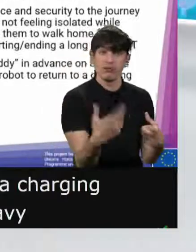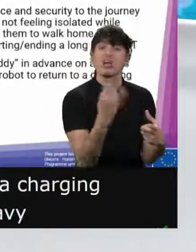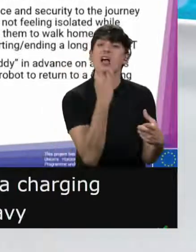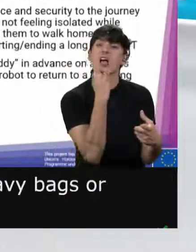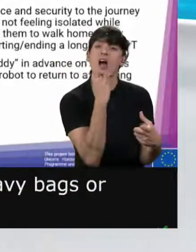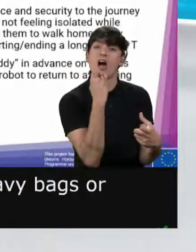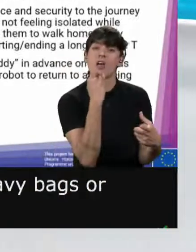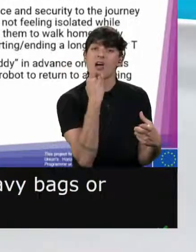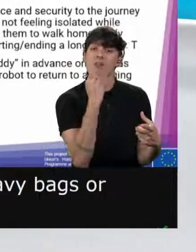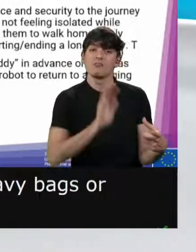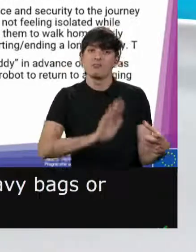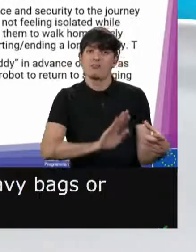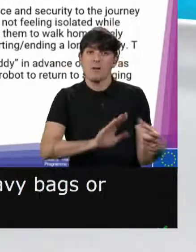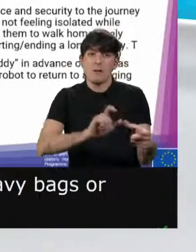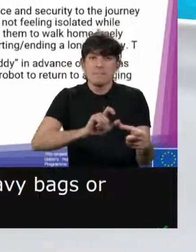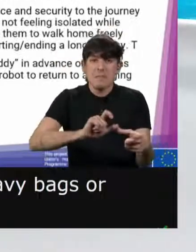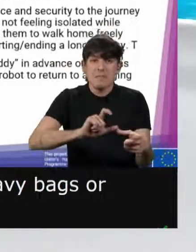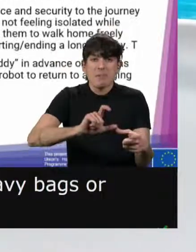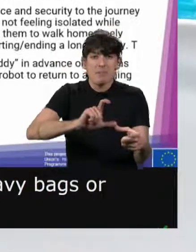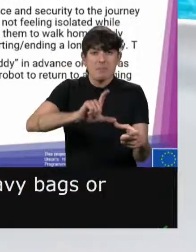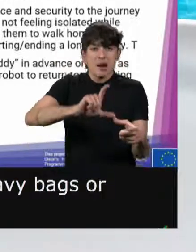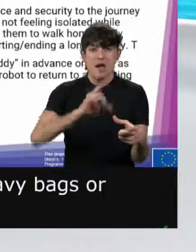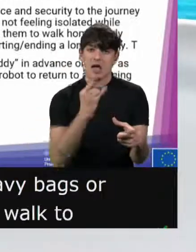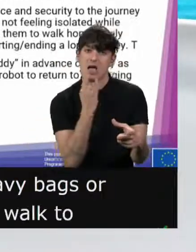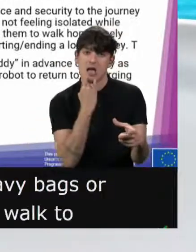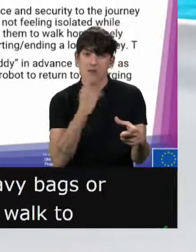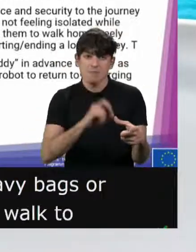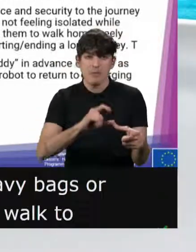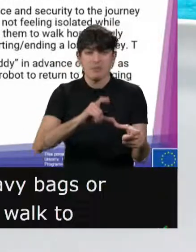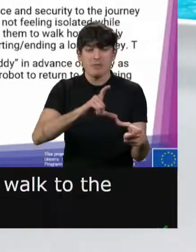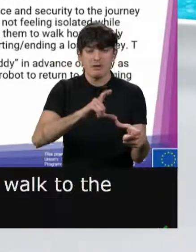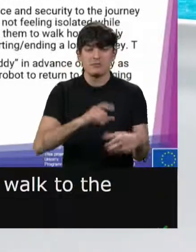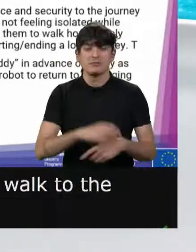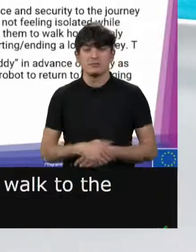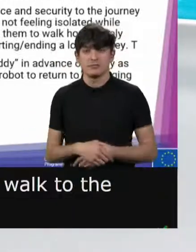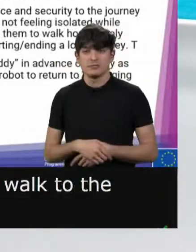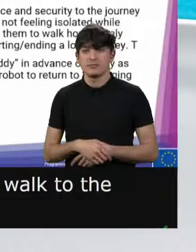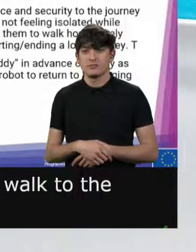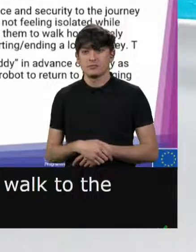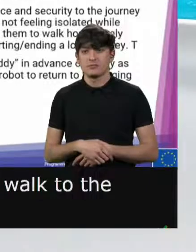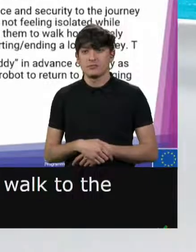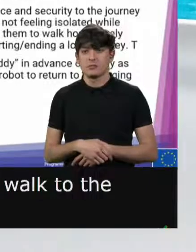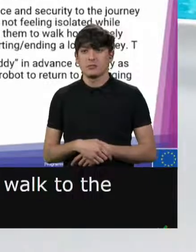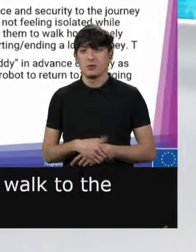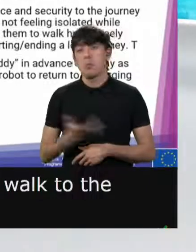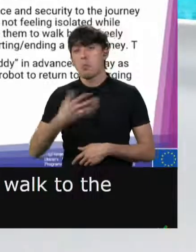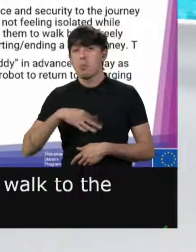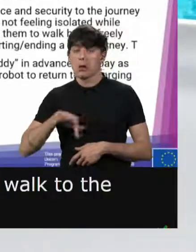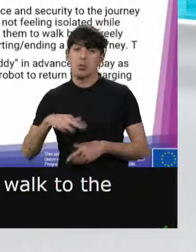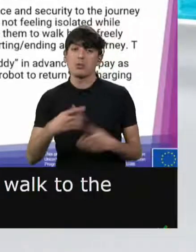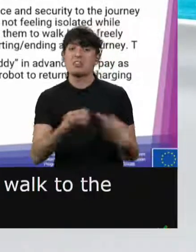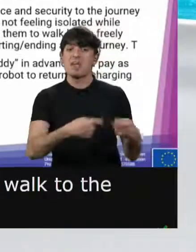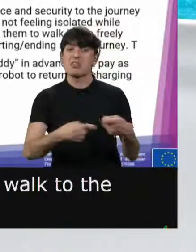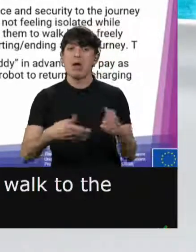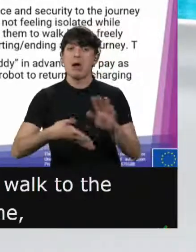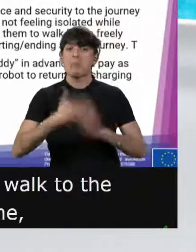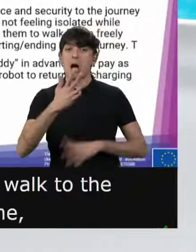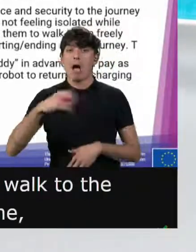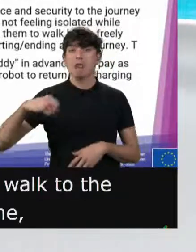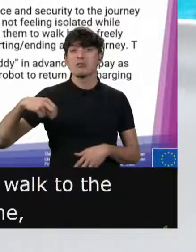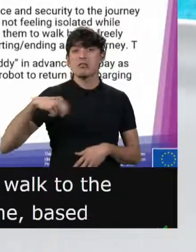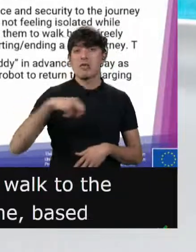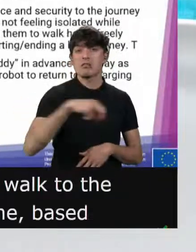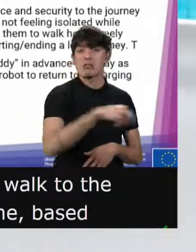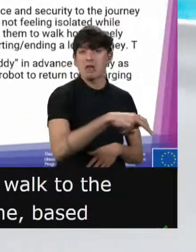still walk to the shops nearby and use the robot to follow you home based on being tagged onto